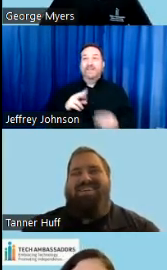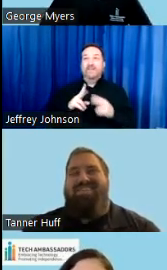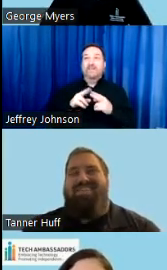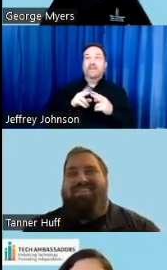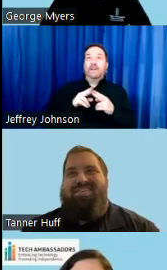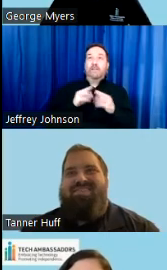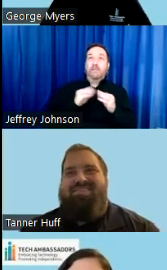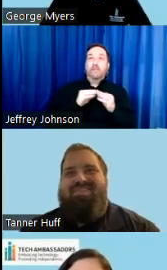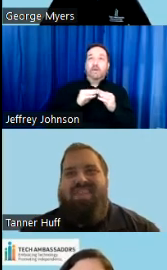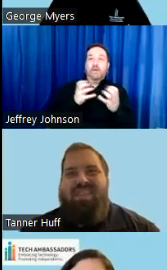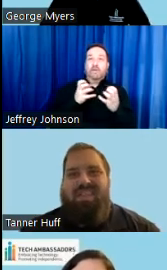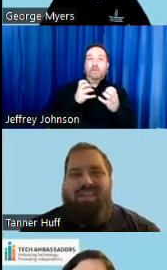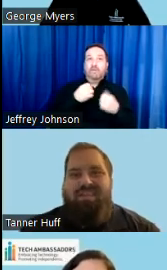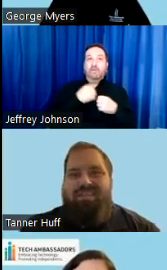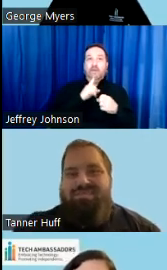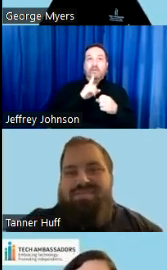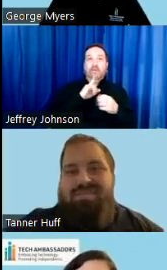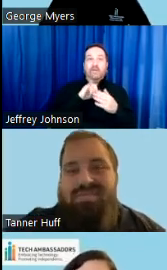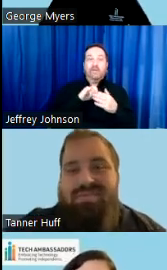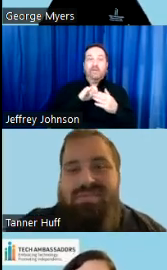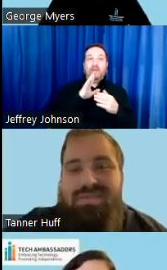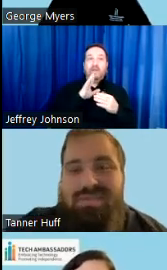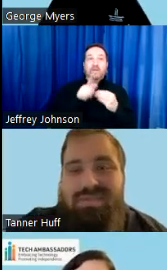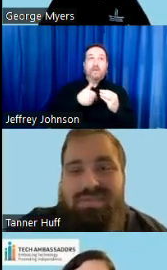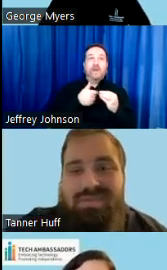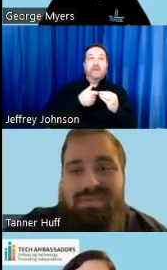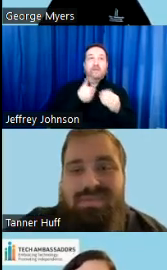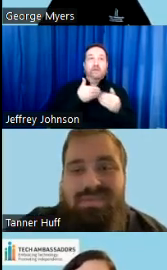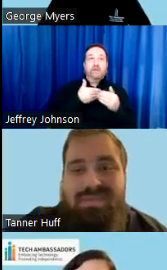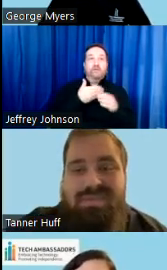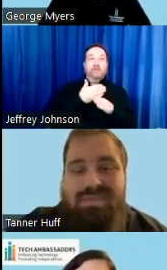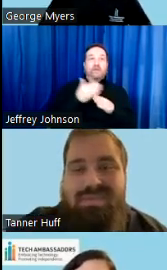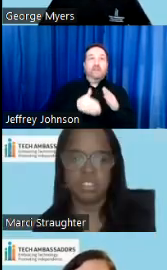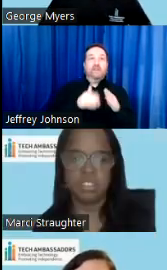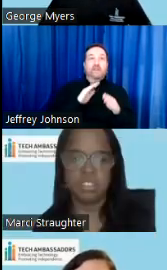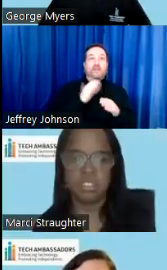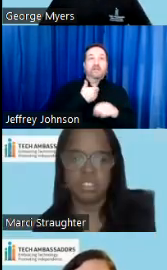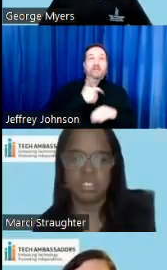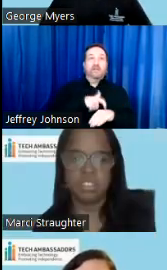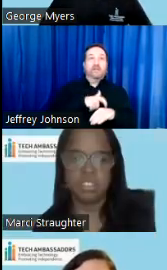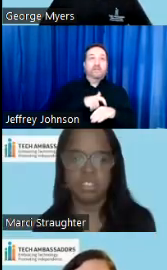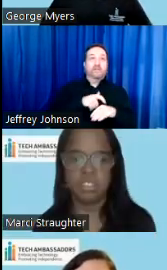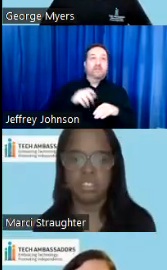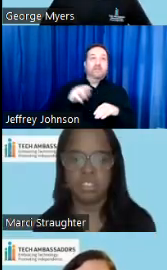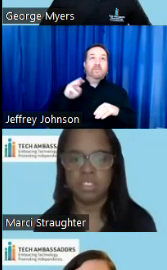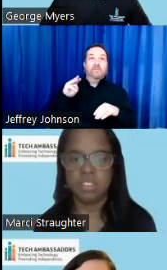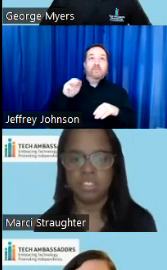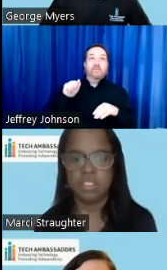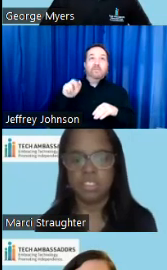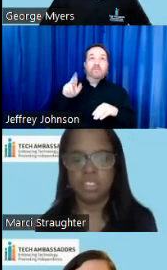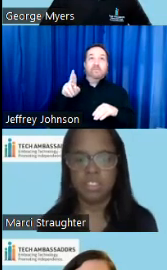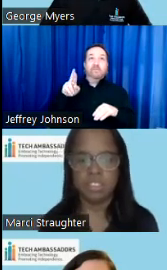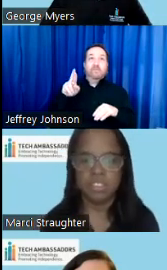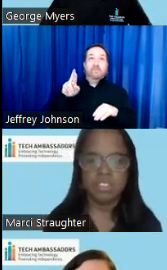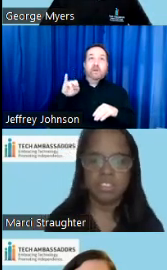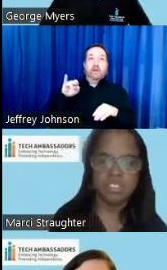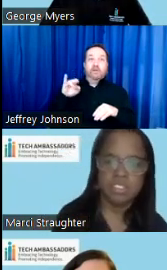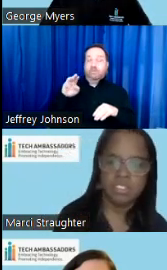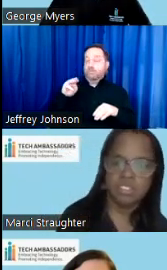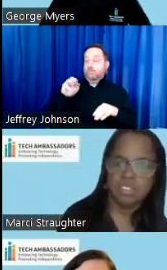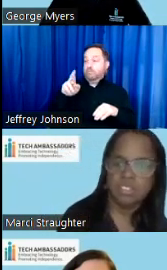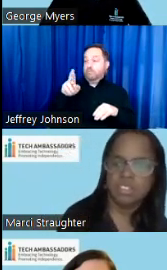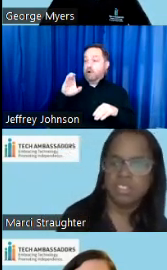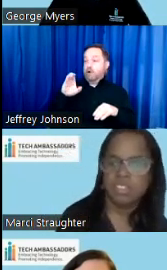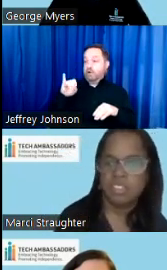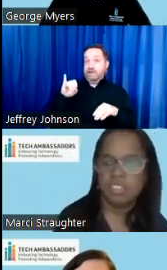that I want to make sure we get to as we're nearing the end of our time here. we're going to have Marcy talk for a second about her